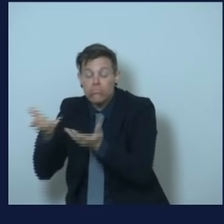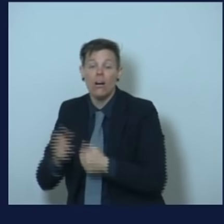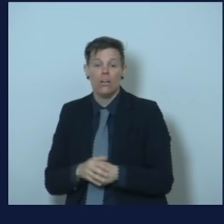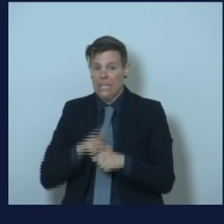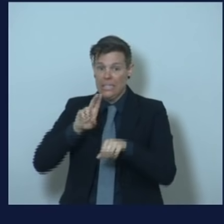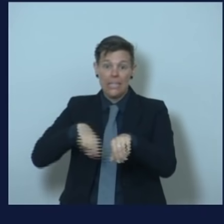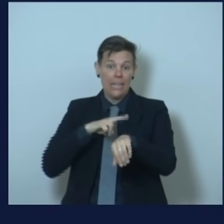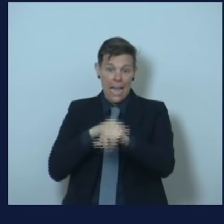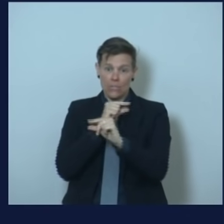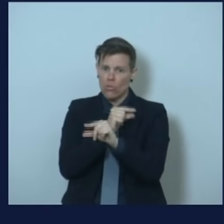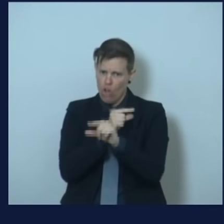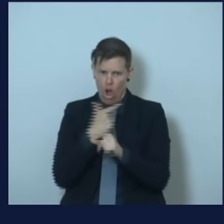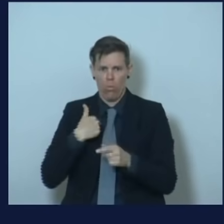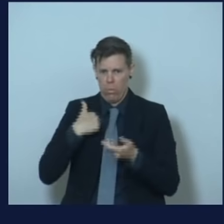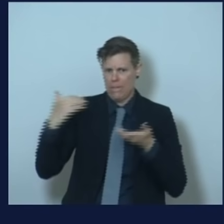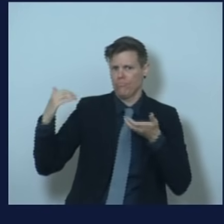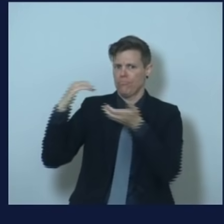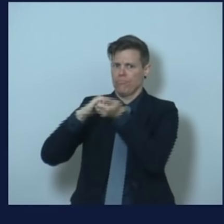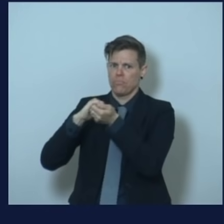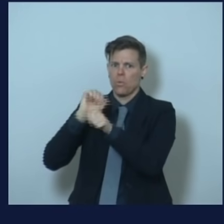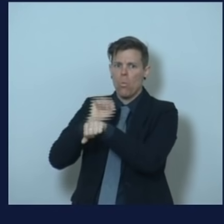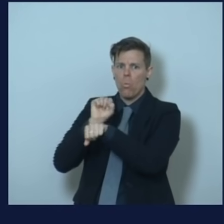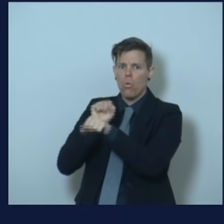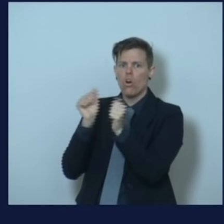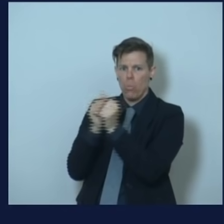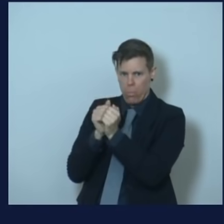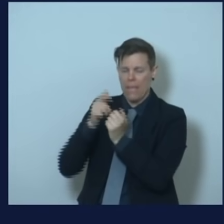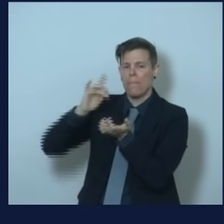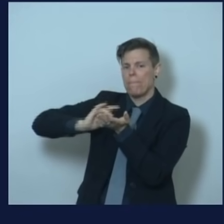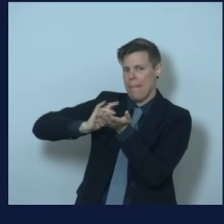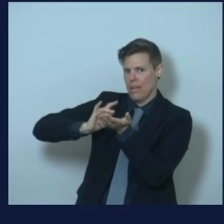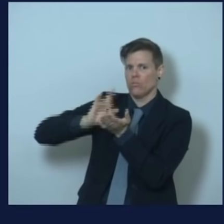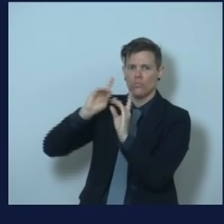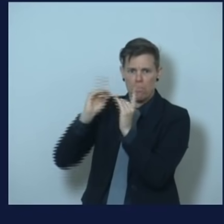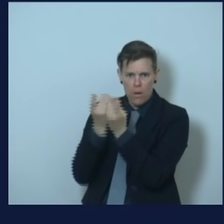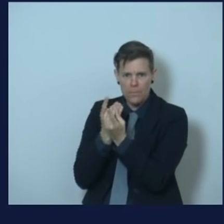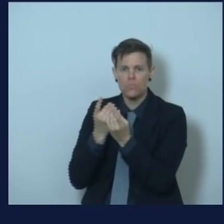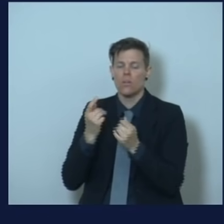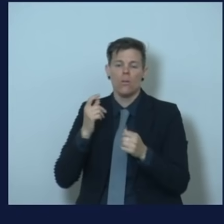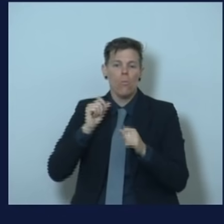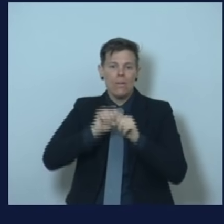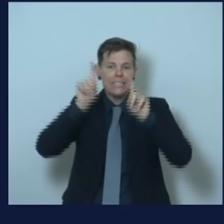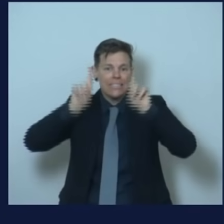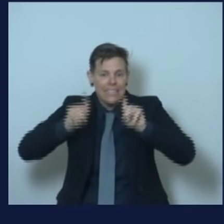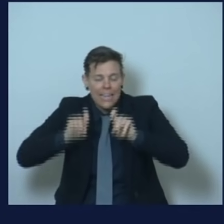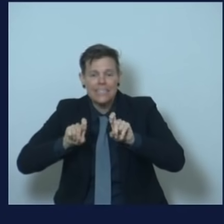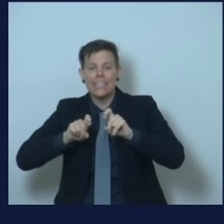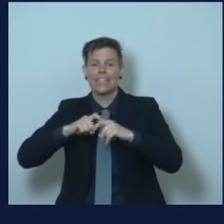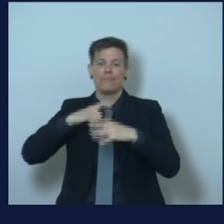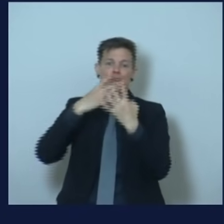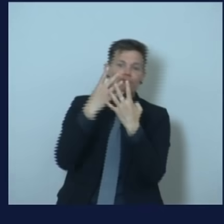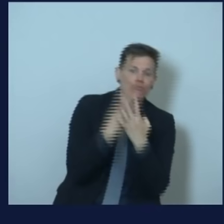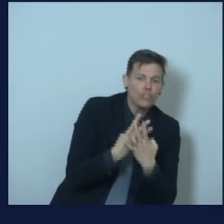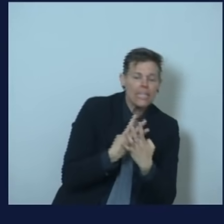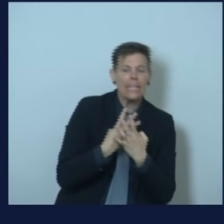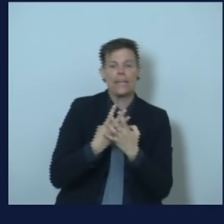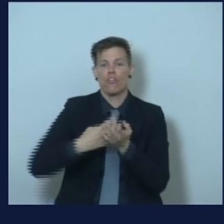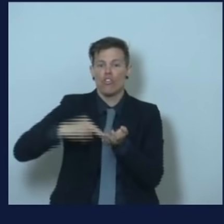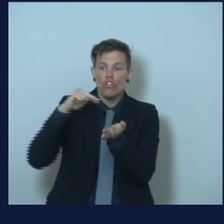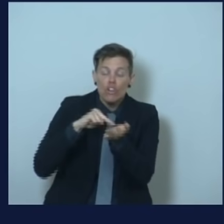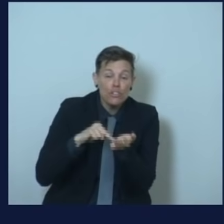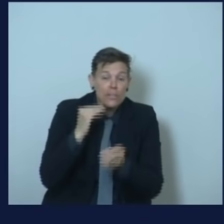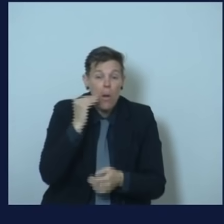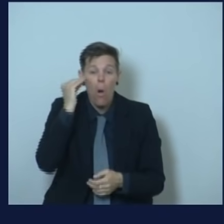Health in doing medical screening, helping with the testing sites, assisting with long-term care facilities. They're very, very